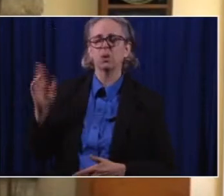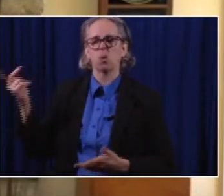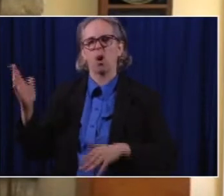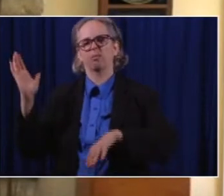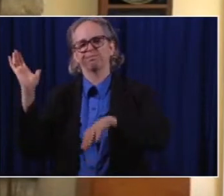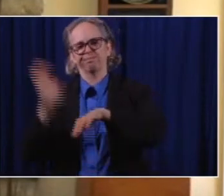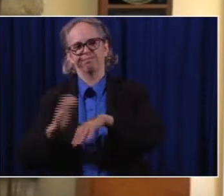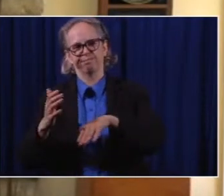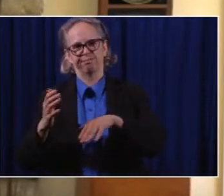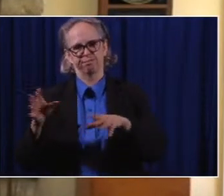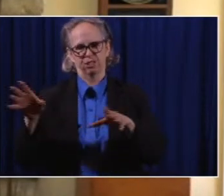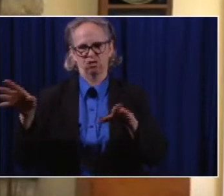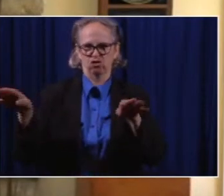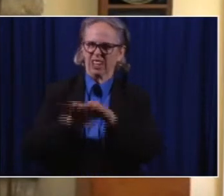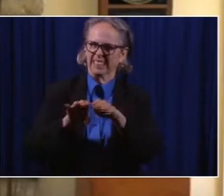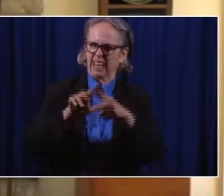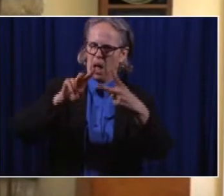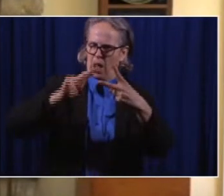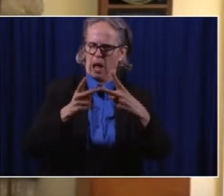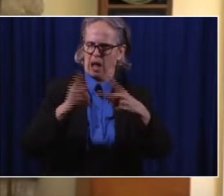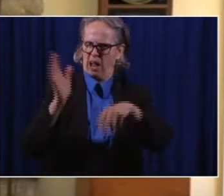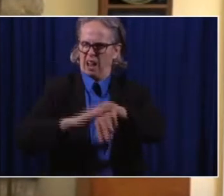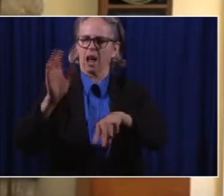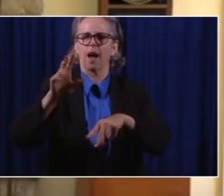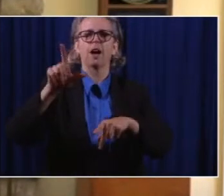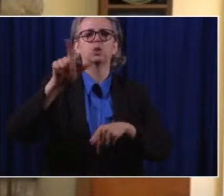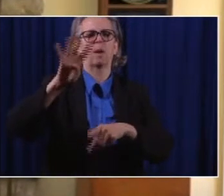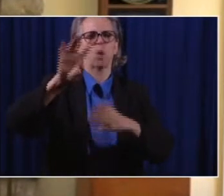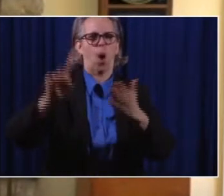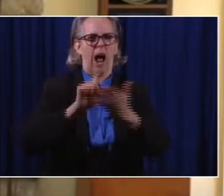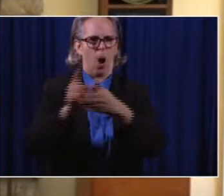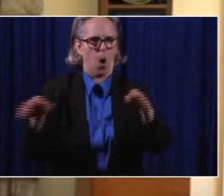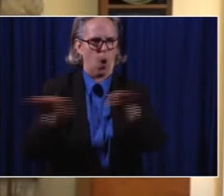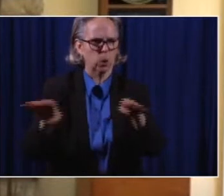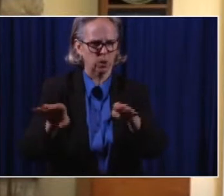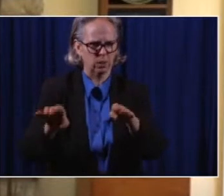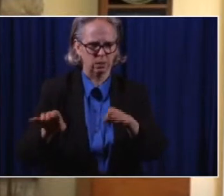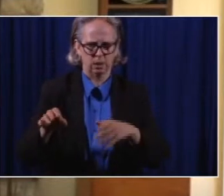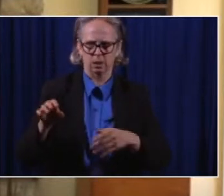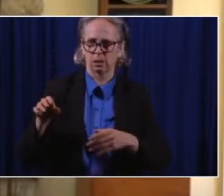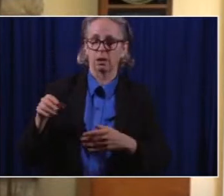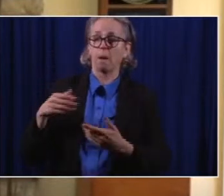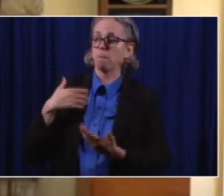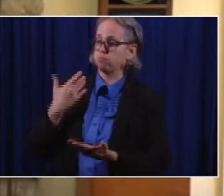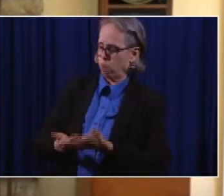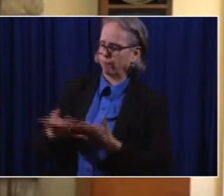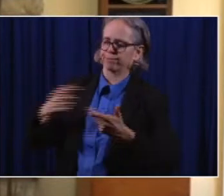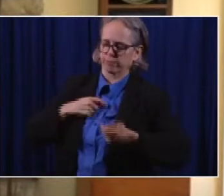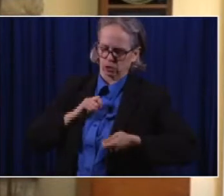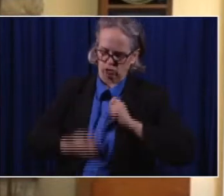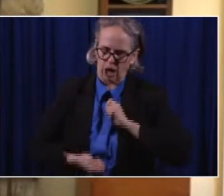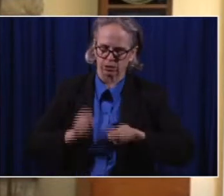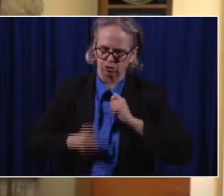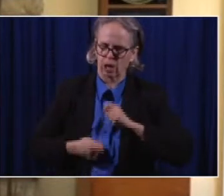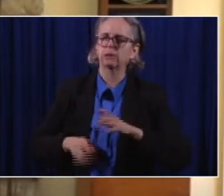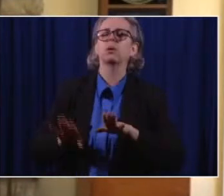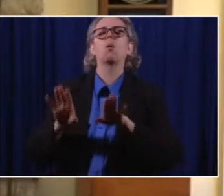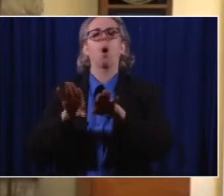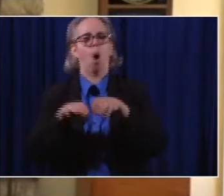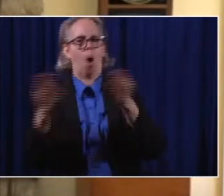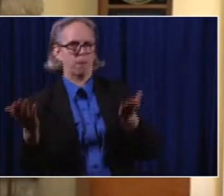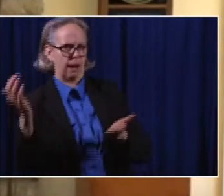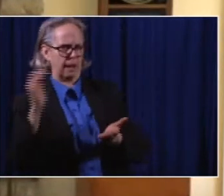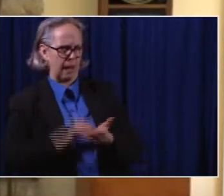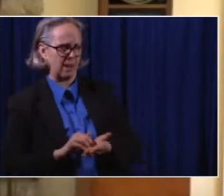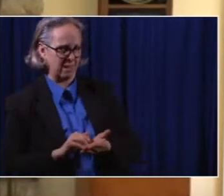mean it always has to be that, but until that store can comply and there's a safe environment. Public has a right to have a safe